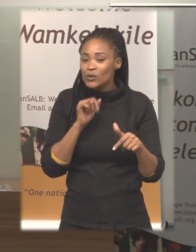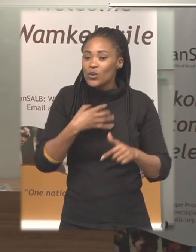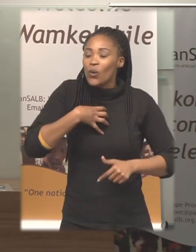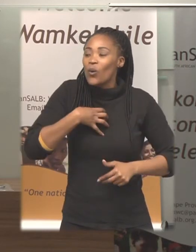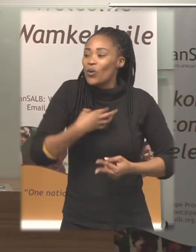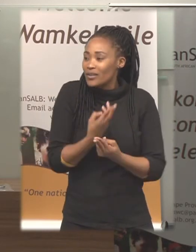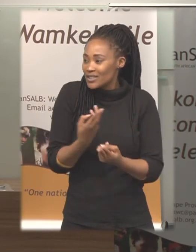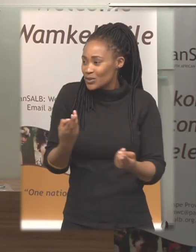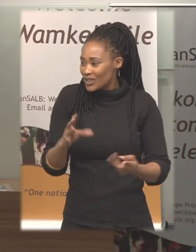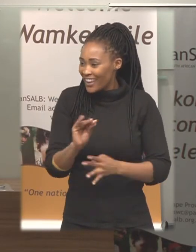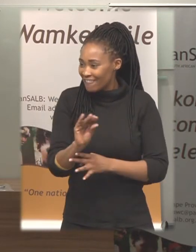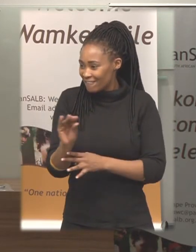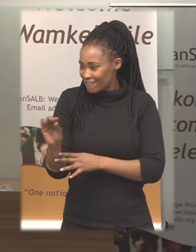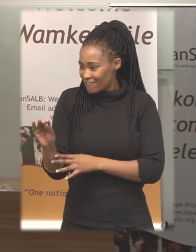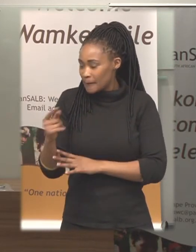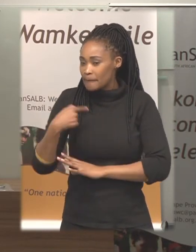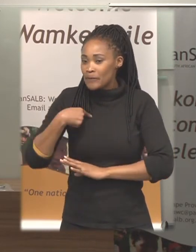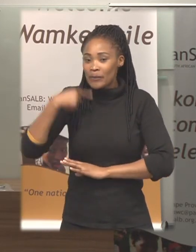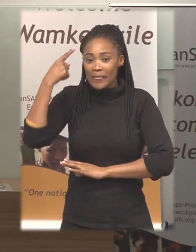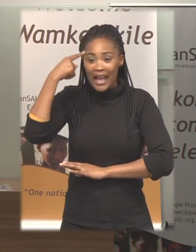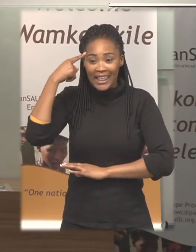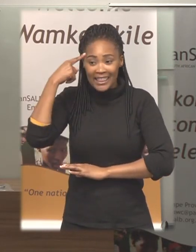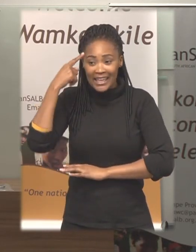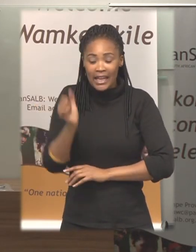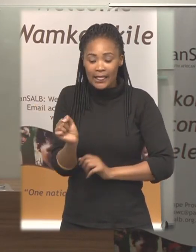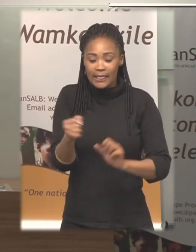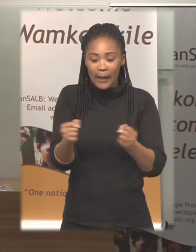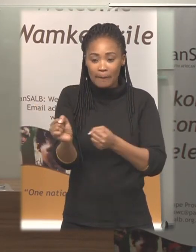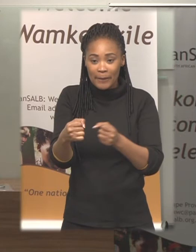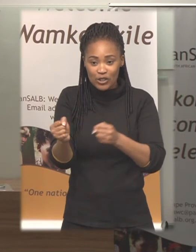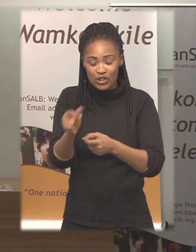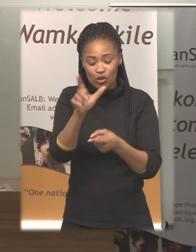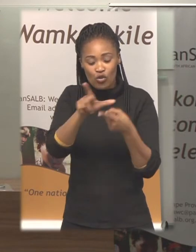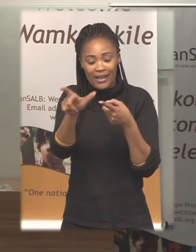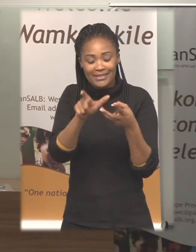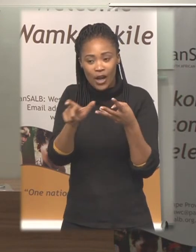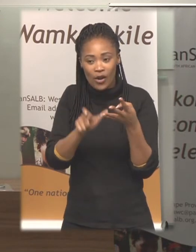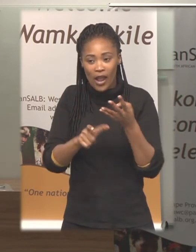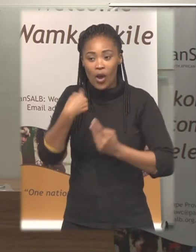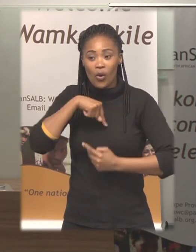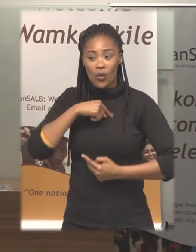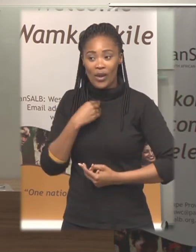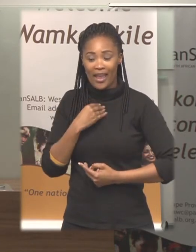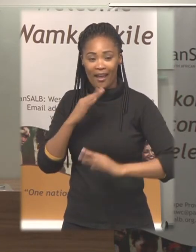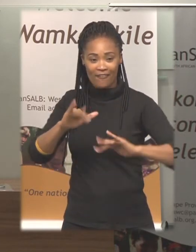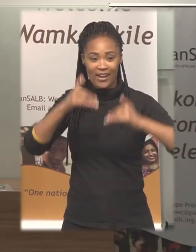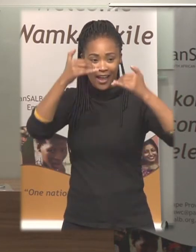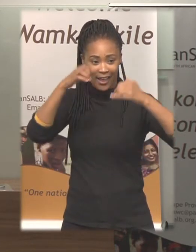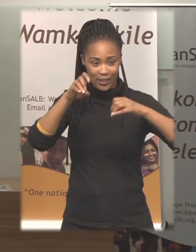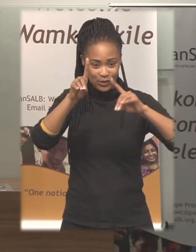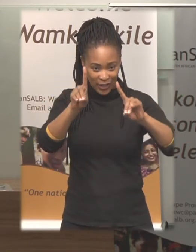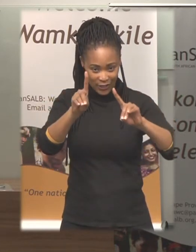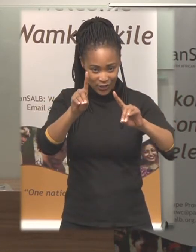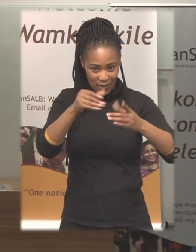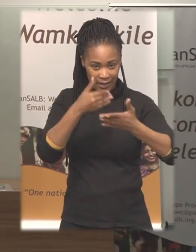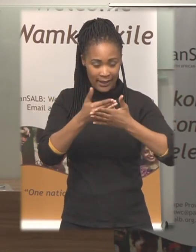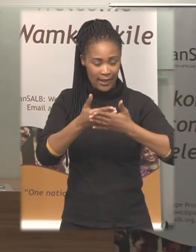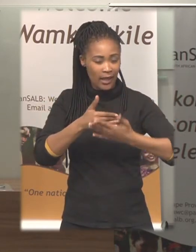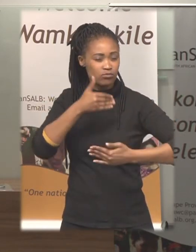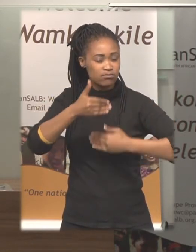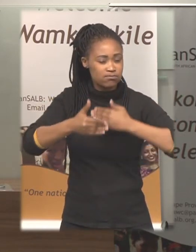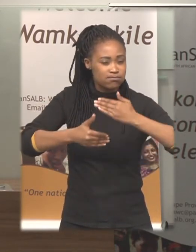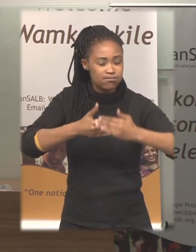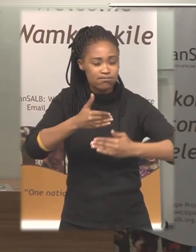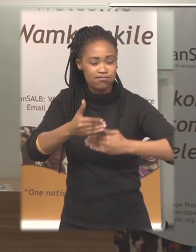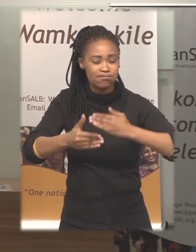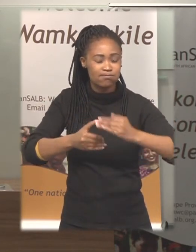got. I do think that the admission criteria that we have in higher education could really have